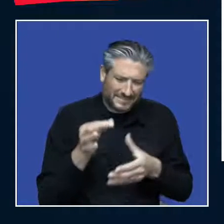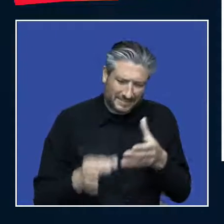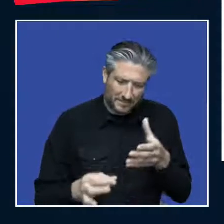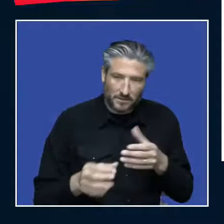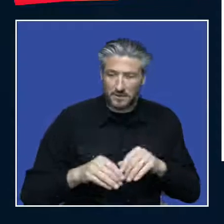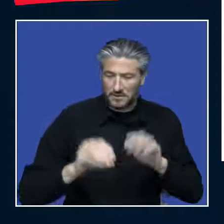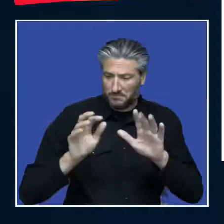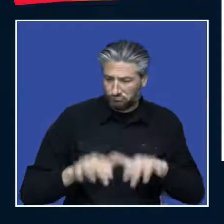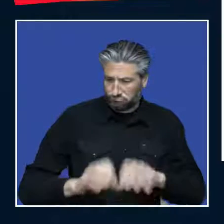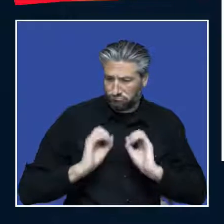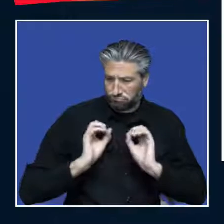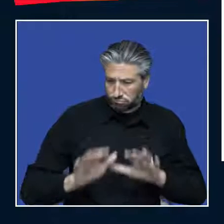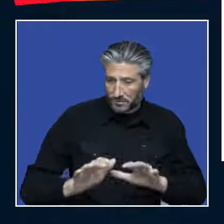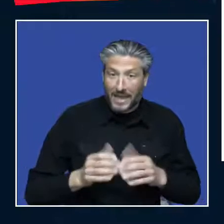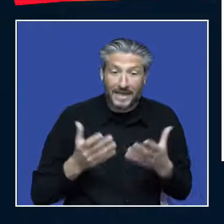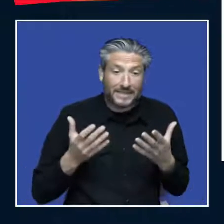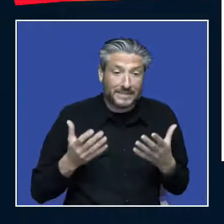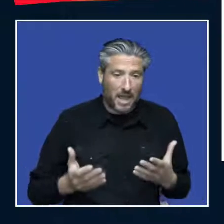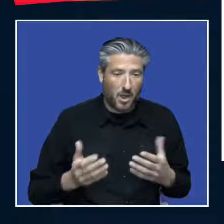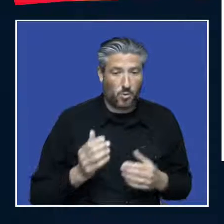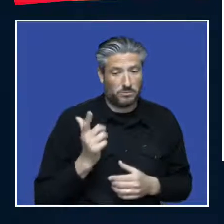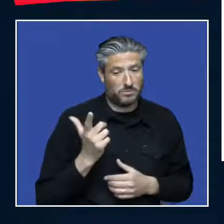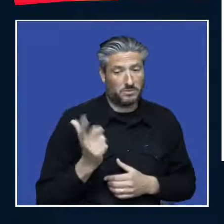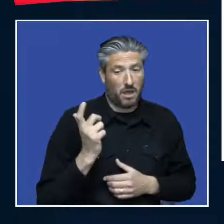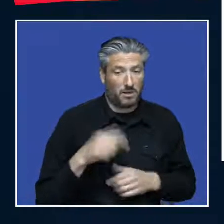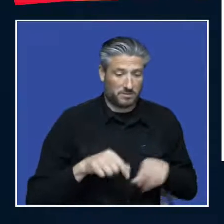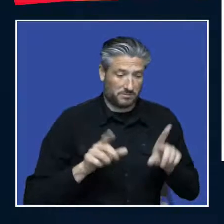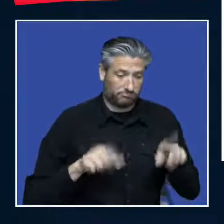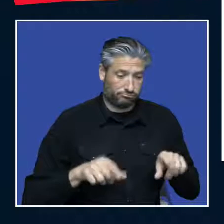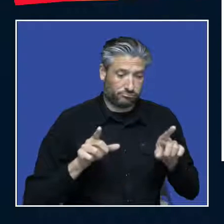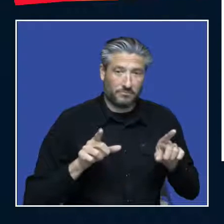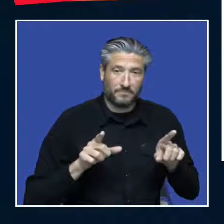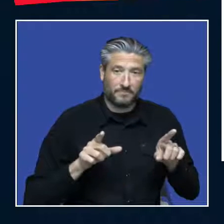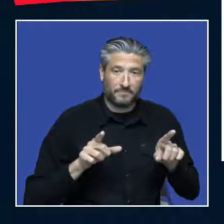here like this, or I do it again